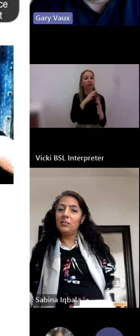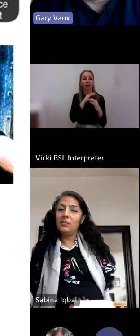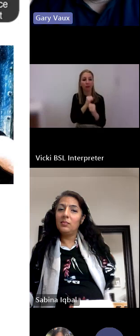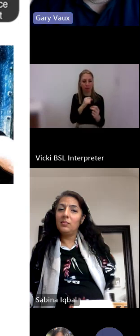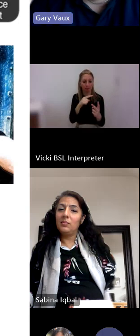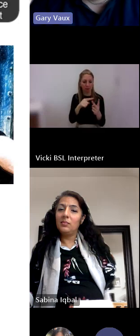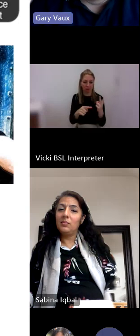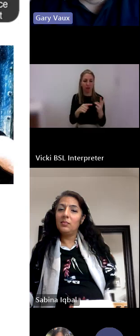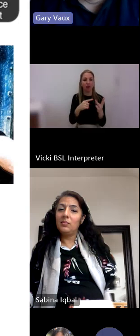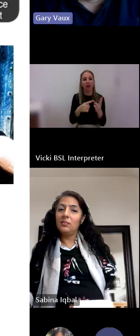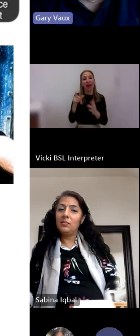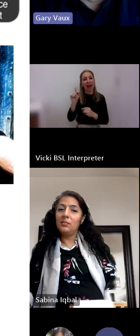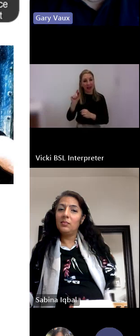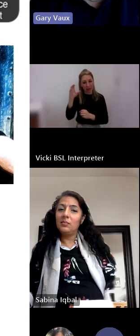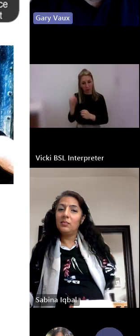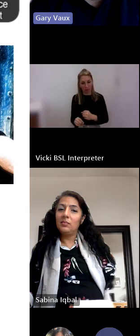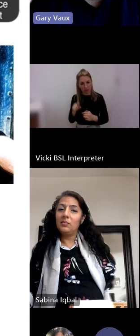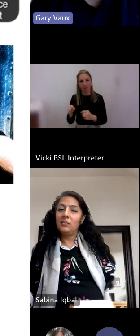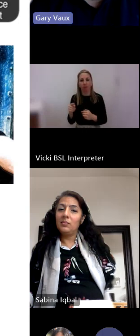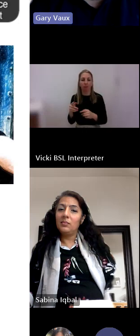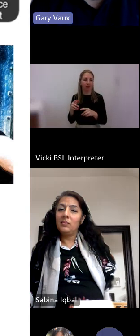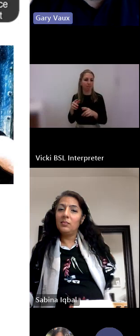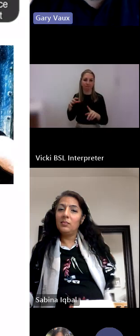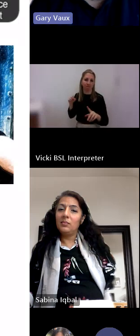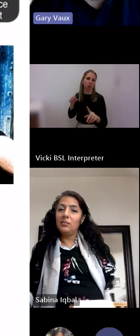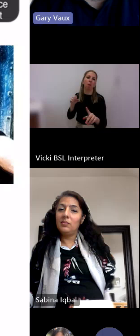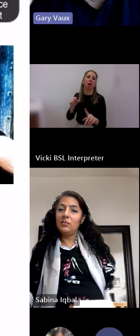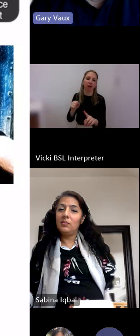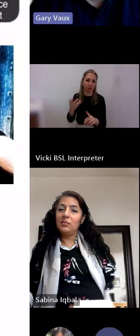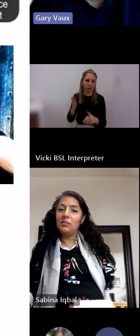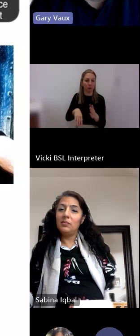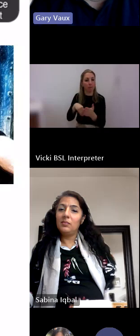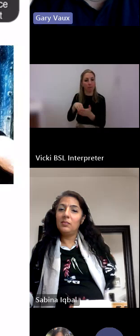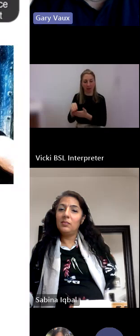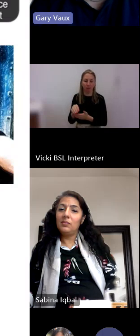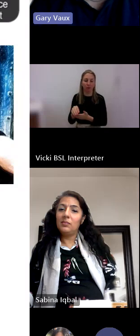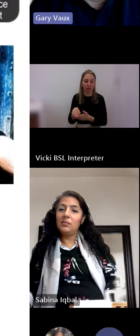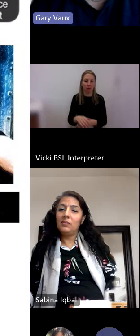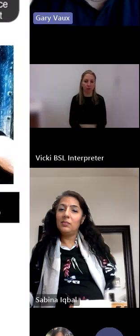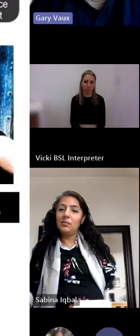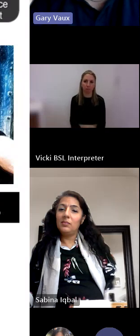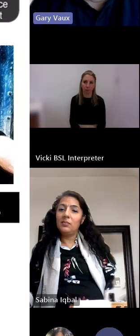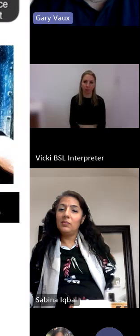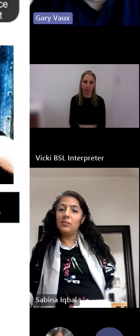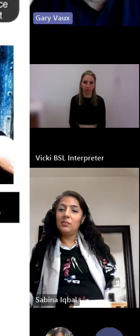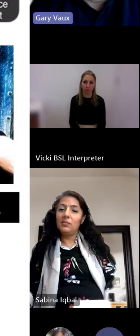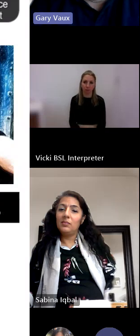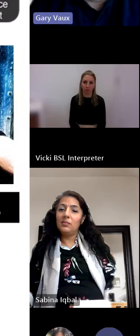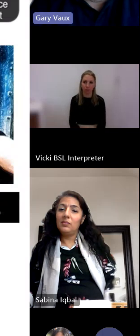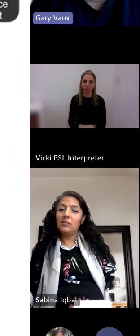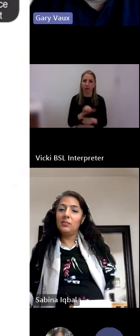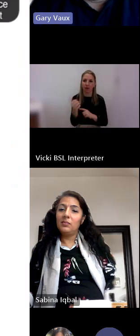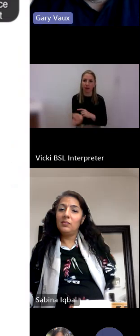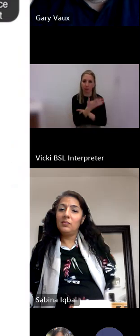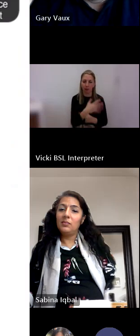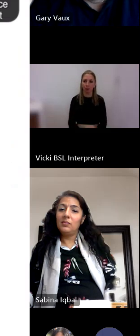had fallen behind or missed a payment in the previous 6 months. Next slide, next click, please,